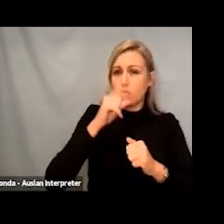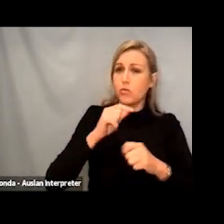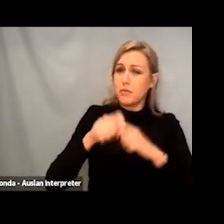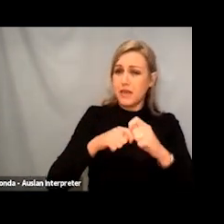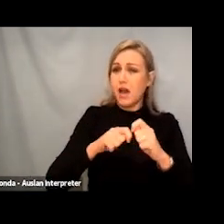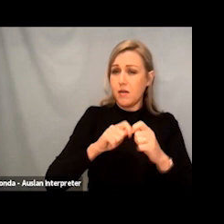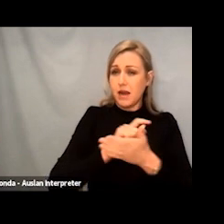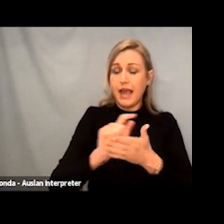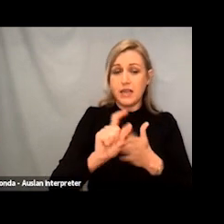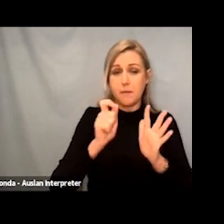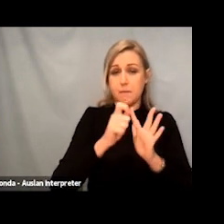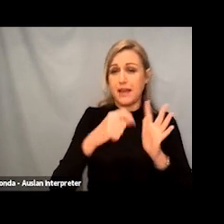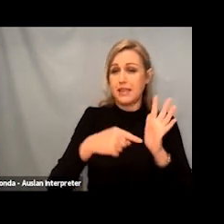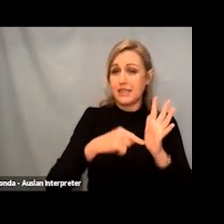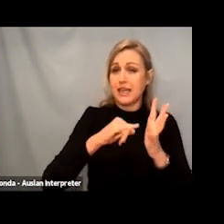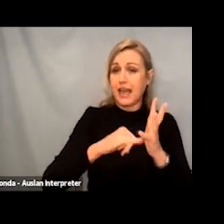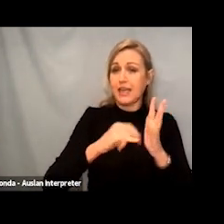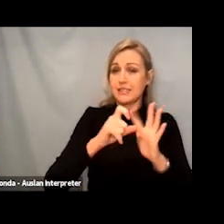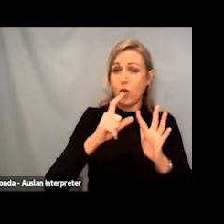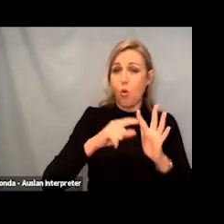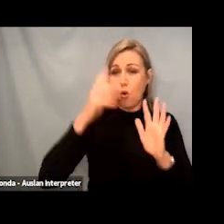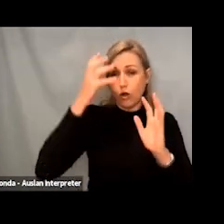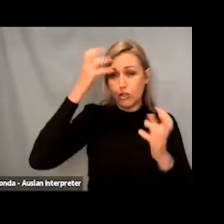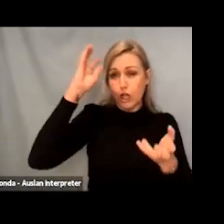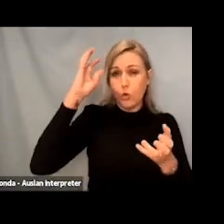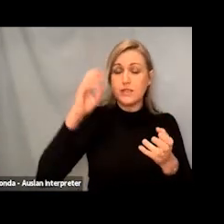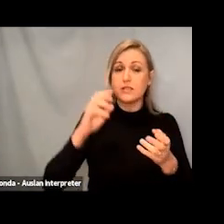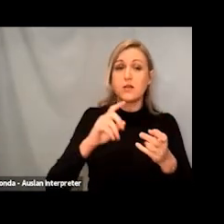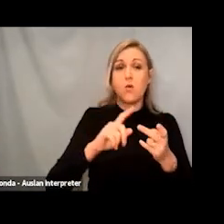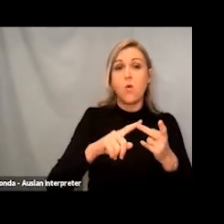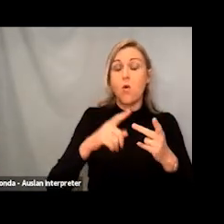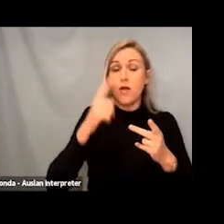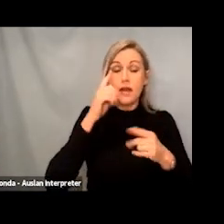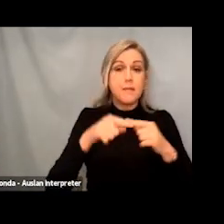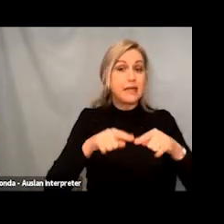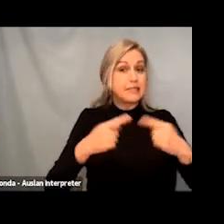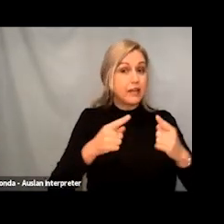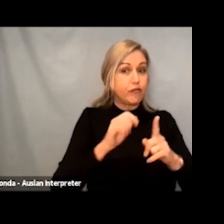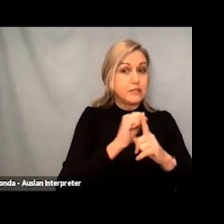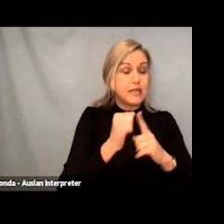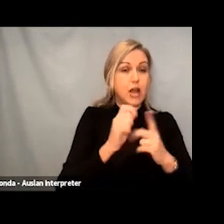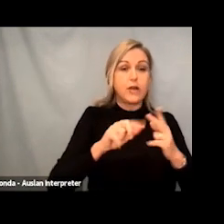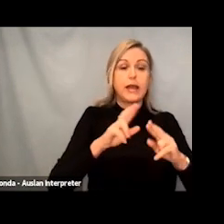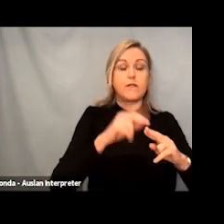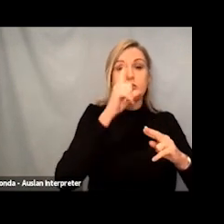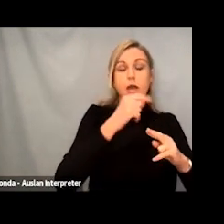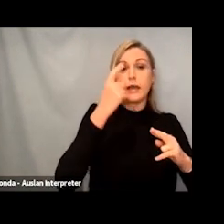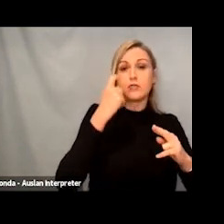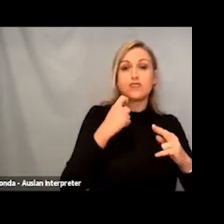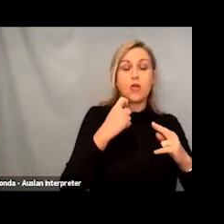PTSD or psychosis, for example. But imagine another scenario: you induce a state, or a state